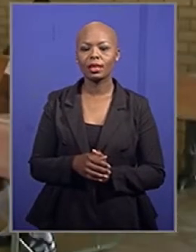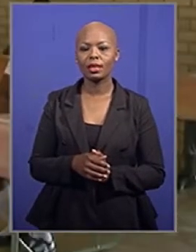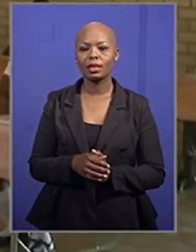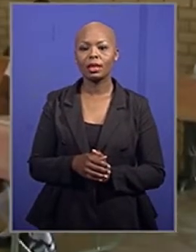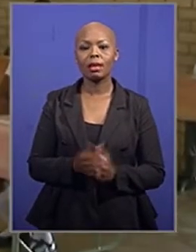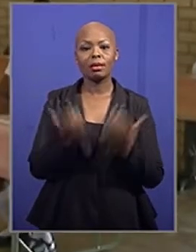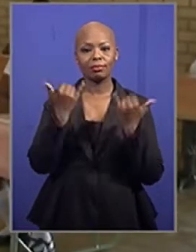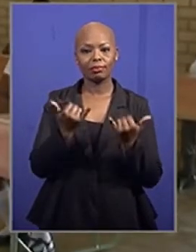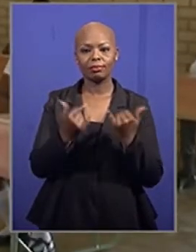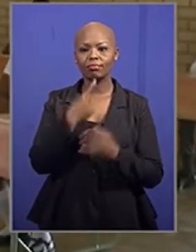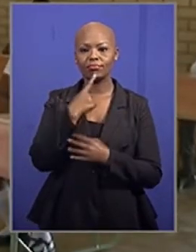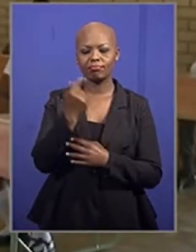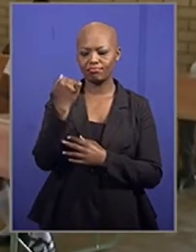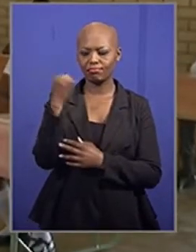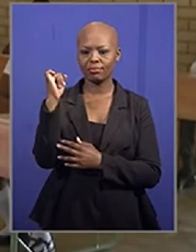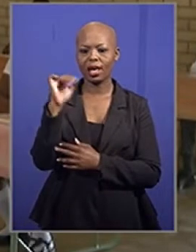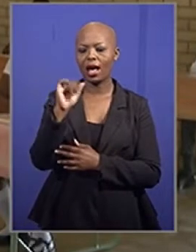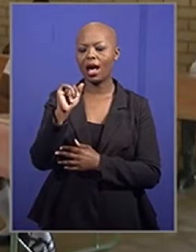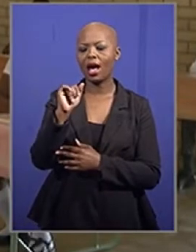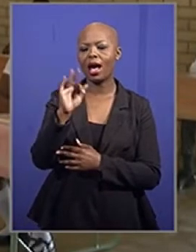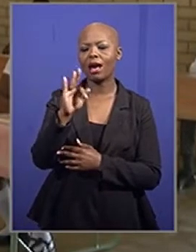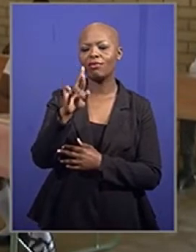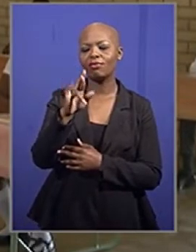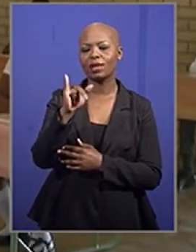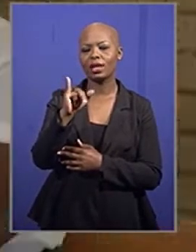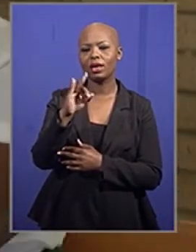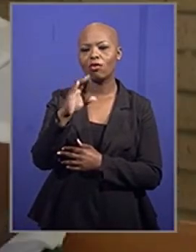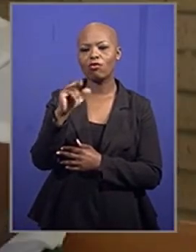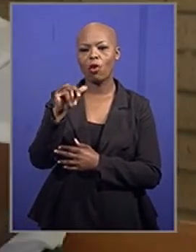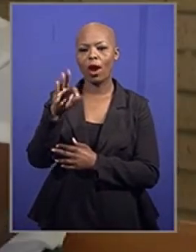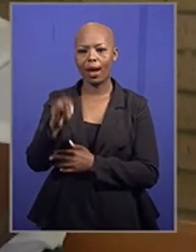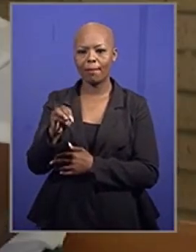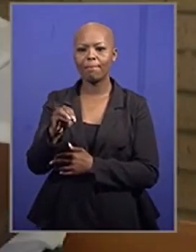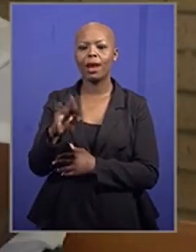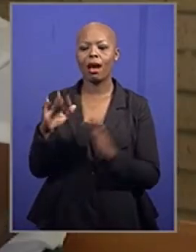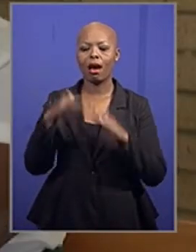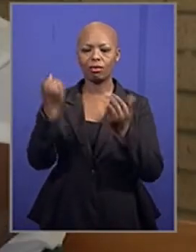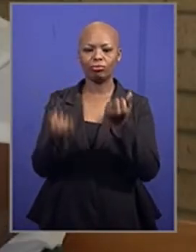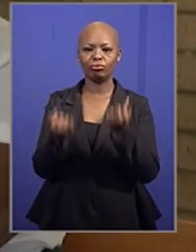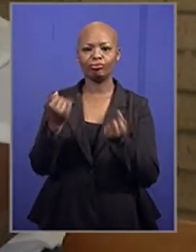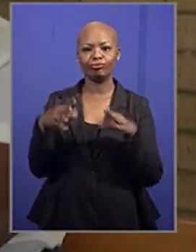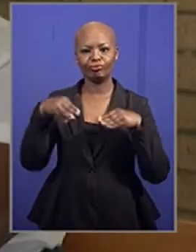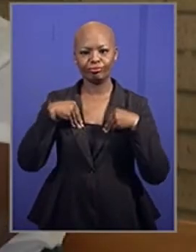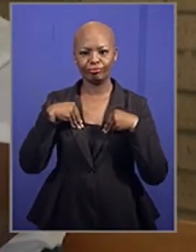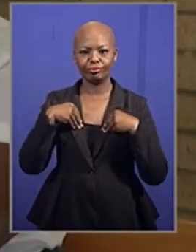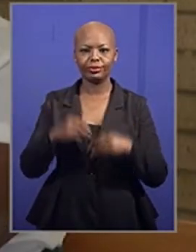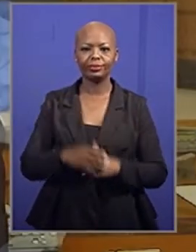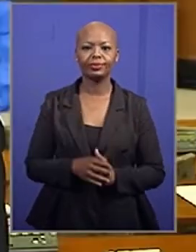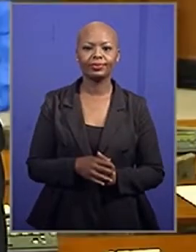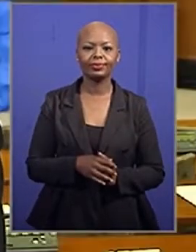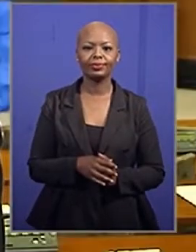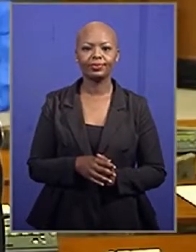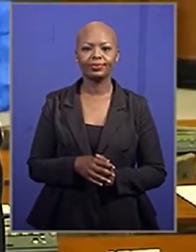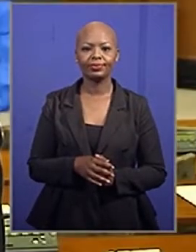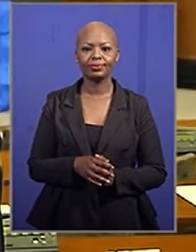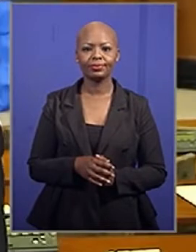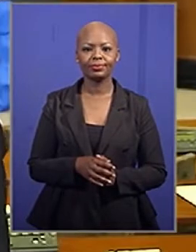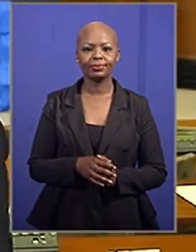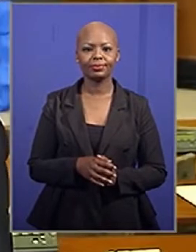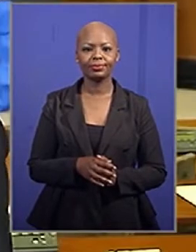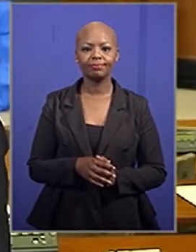ganetša kgopelo ye e dirilego ke AfriForum le Marula Media ebile ba amogela sepheto sa kgoro. We are relieved that the